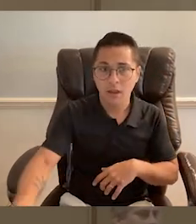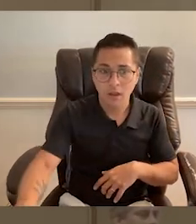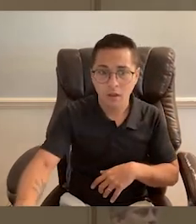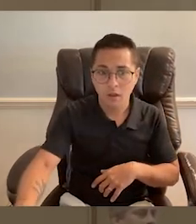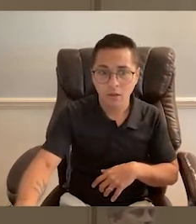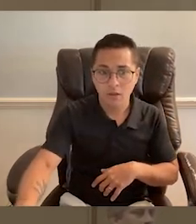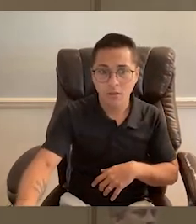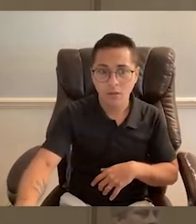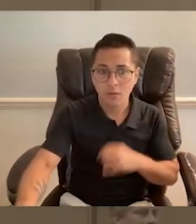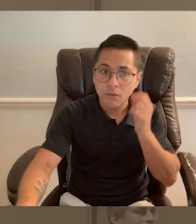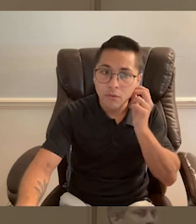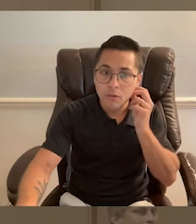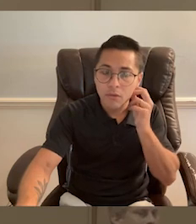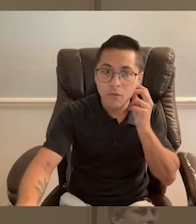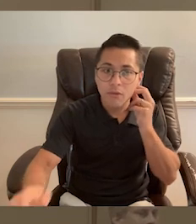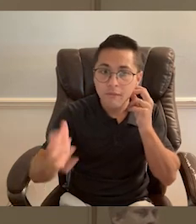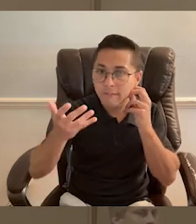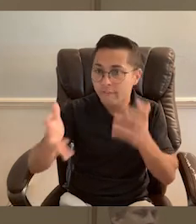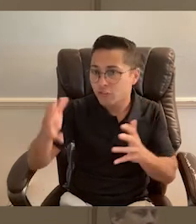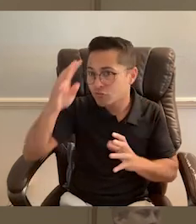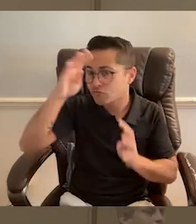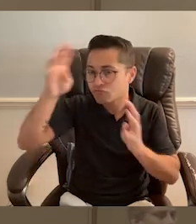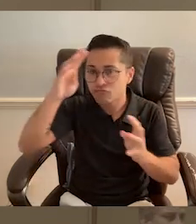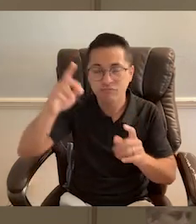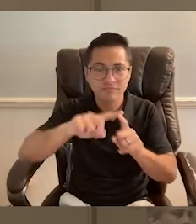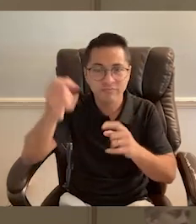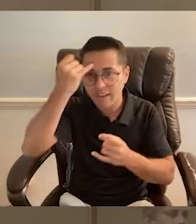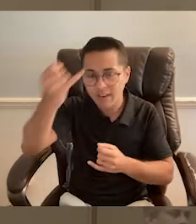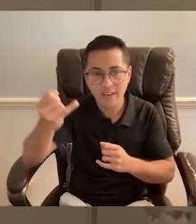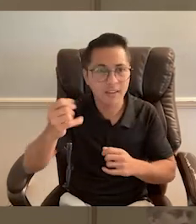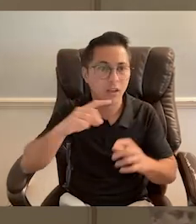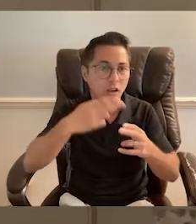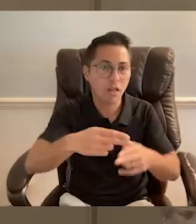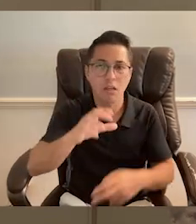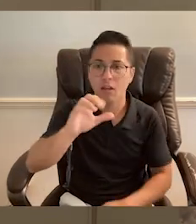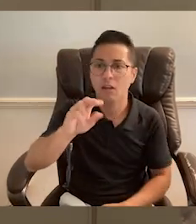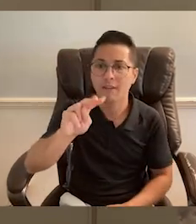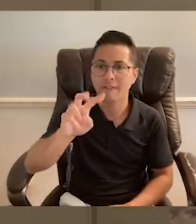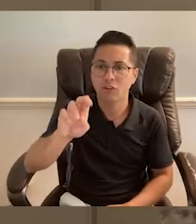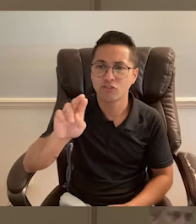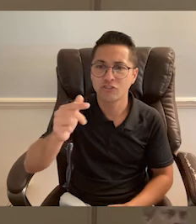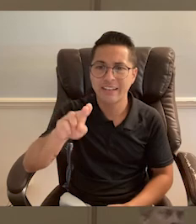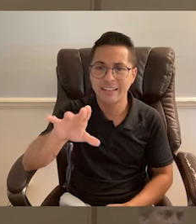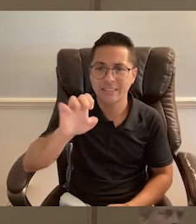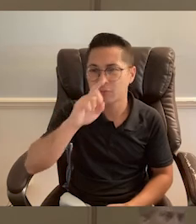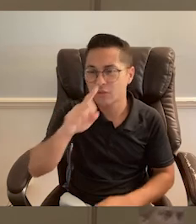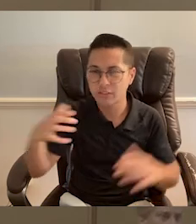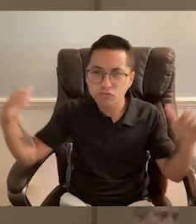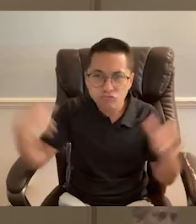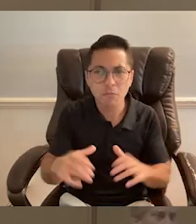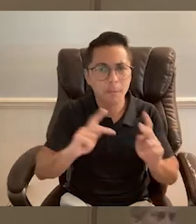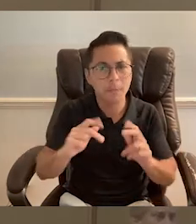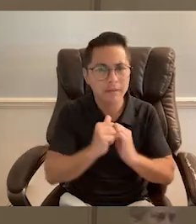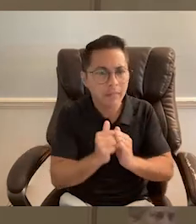tandem bike is nice, but his desire for the independence and feeling the freedom is so important to him. Right. So